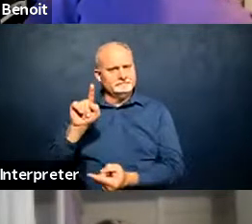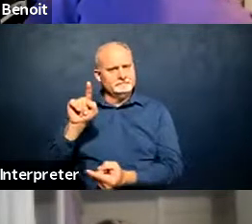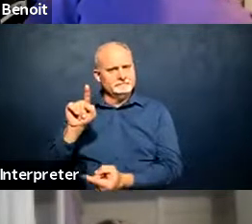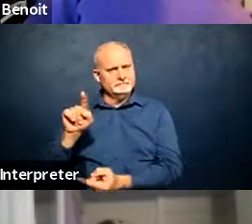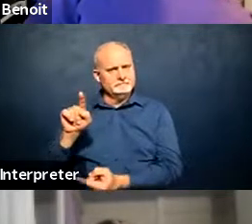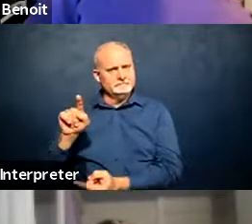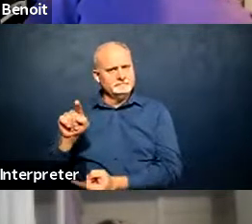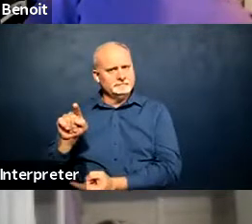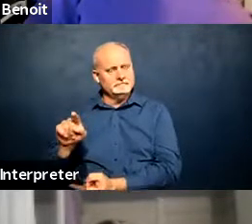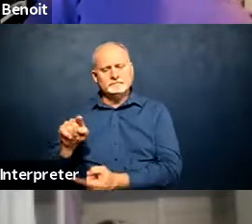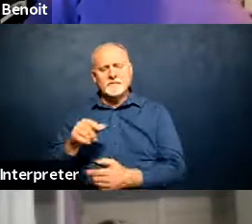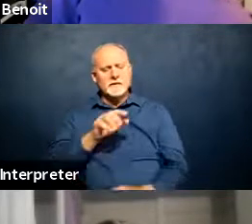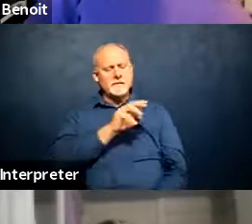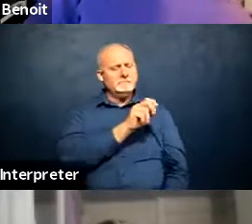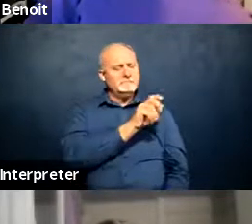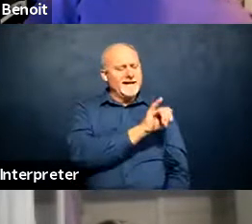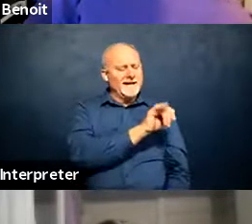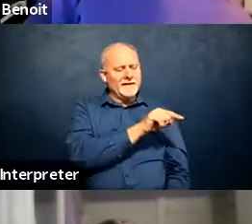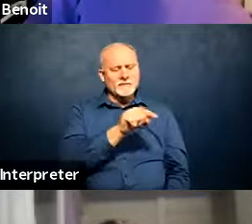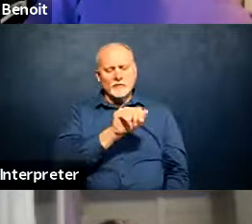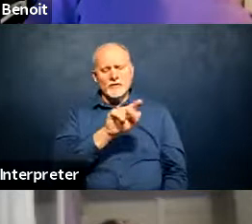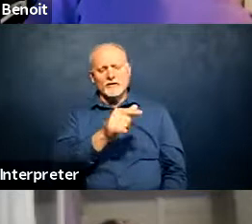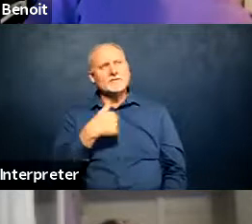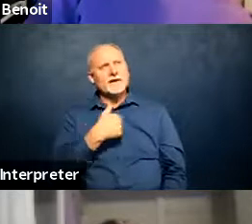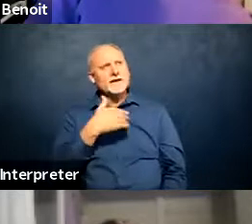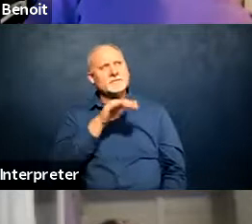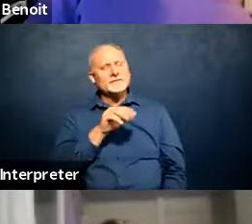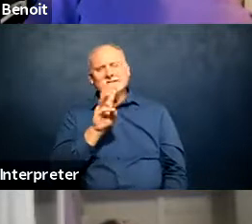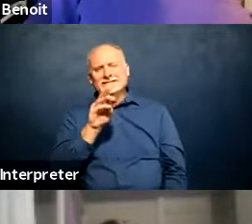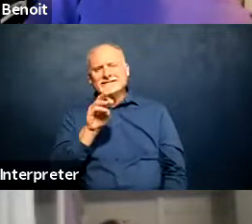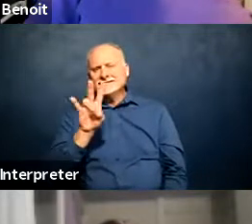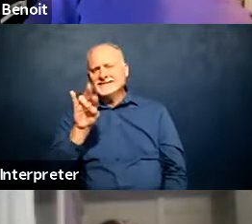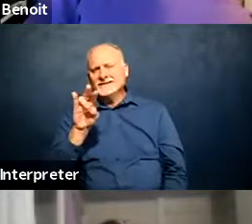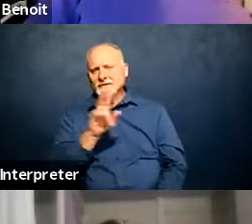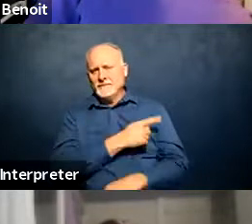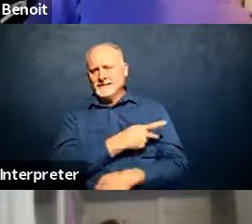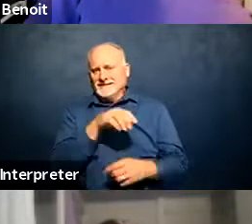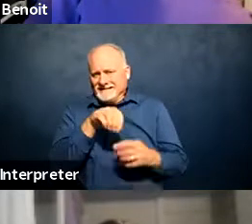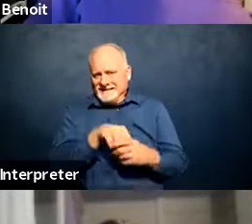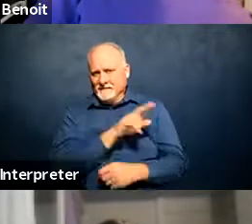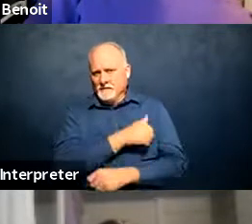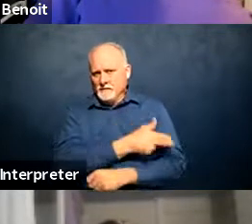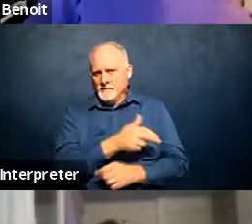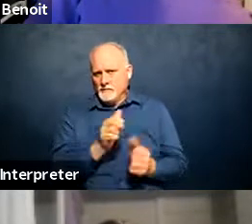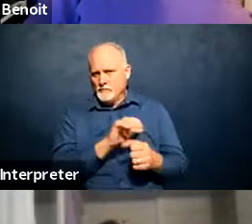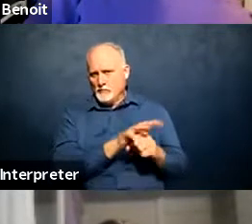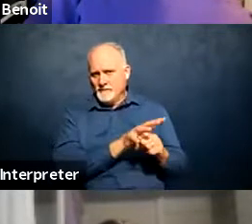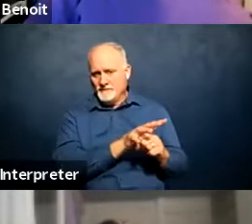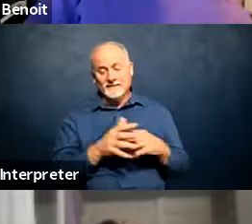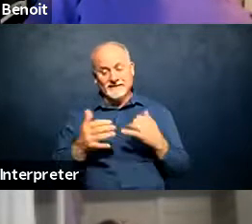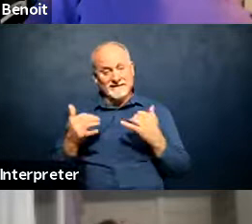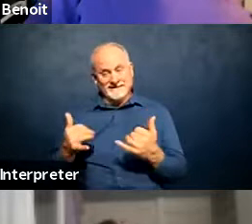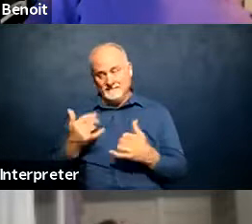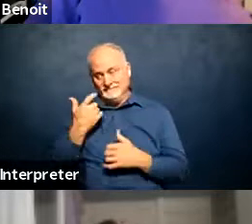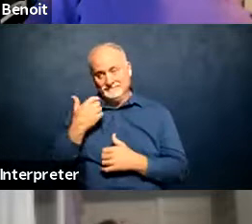May sort of through August surge, we may have had 60 to 70 patients in the hospital with COVID. We've had close to